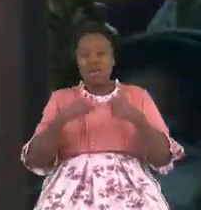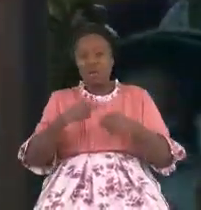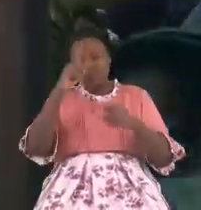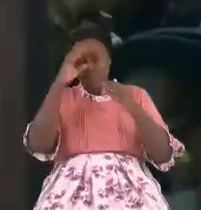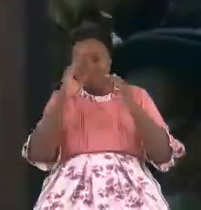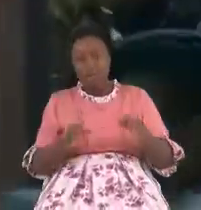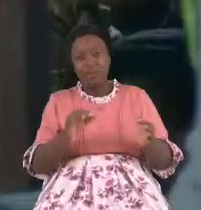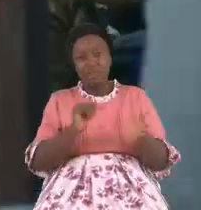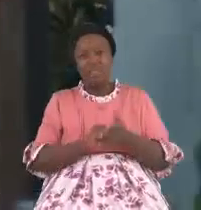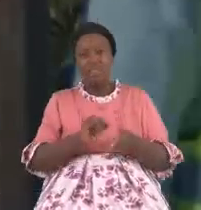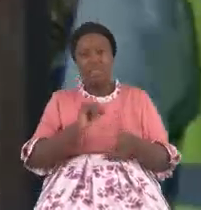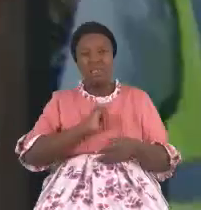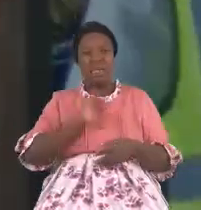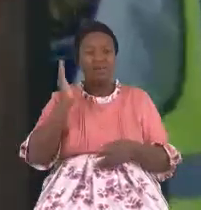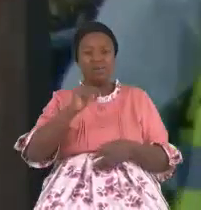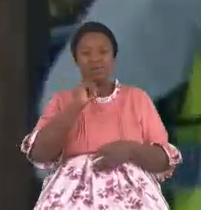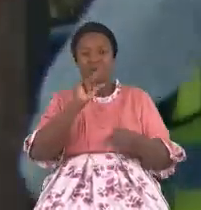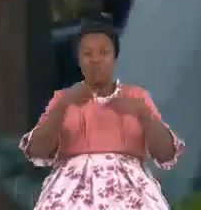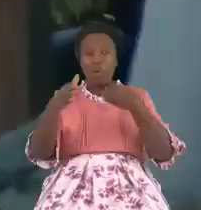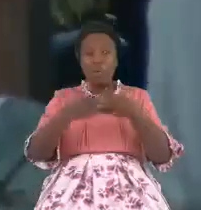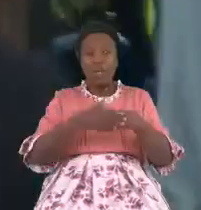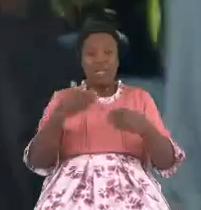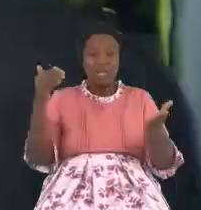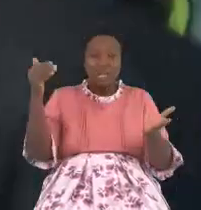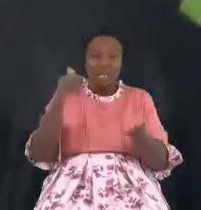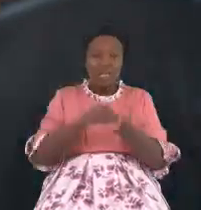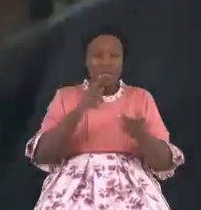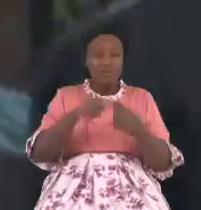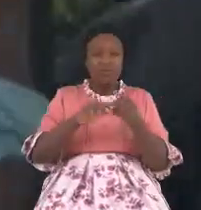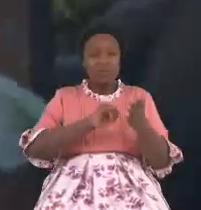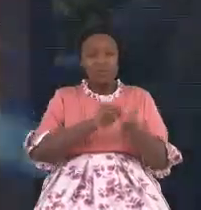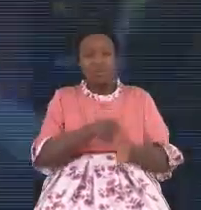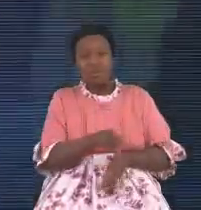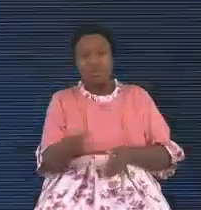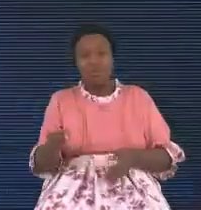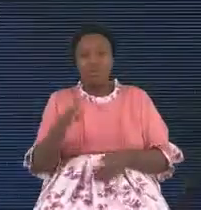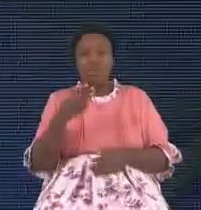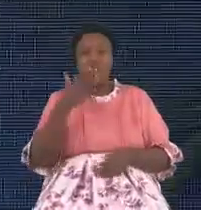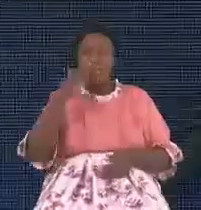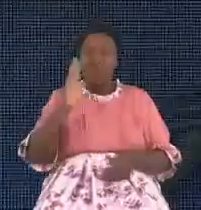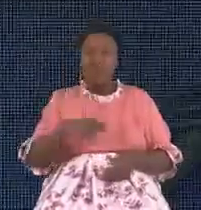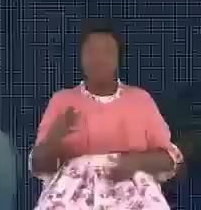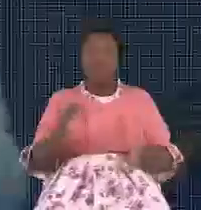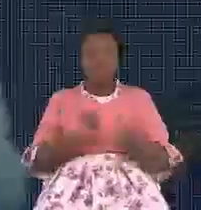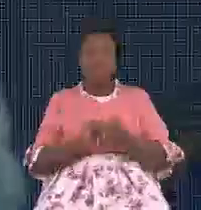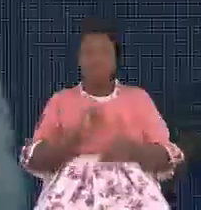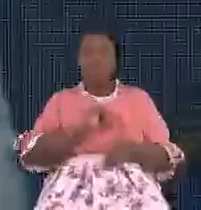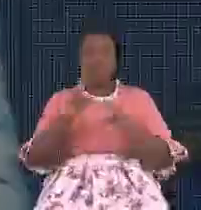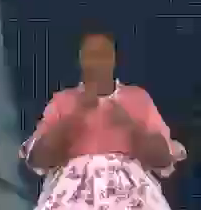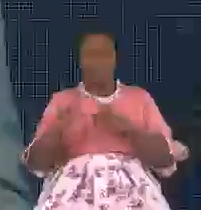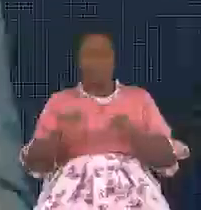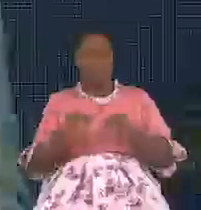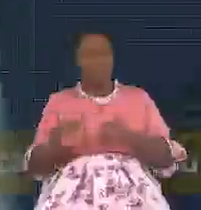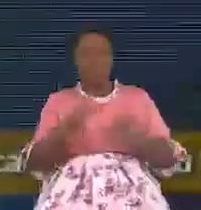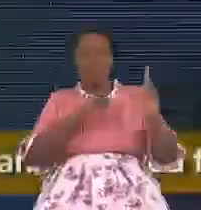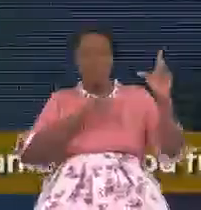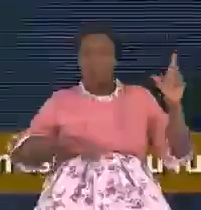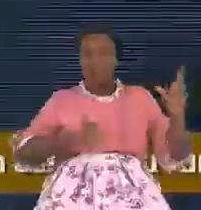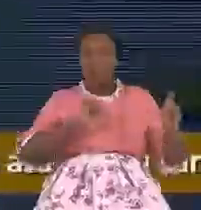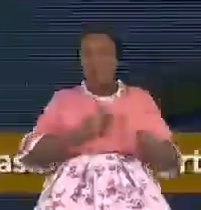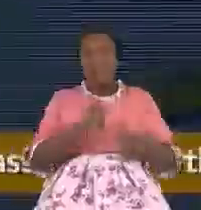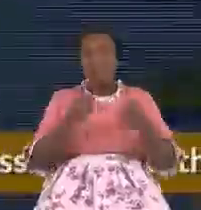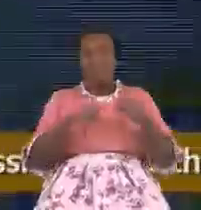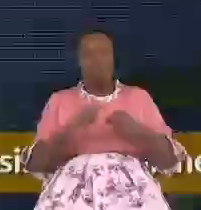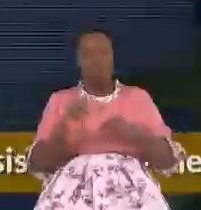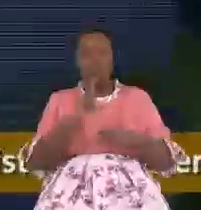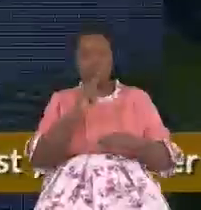again to those evil things i used to do lord i come you're raising up your hand where are you where are you can